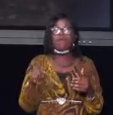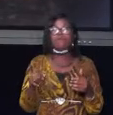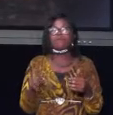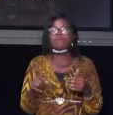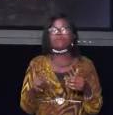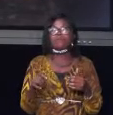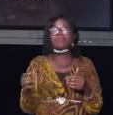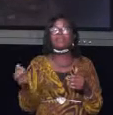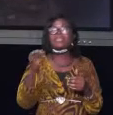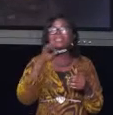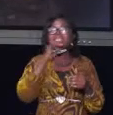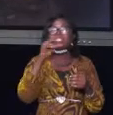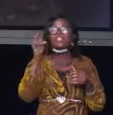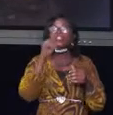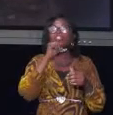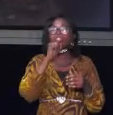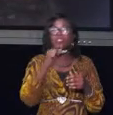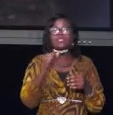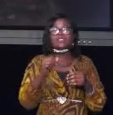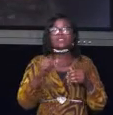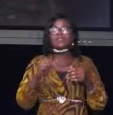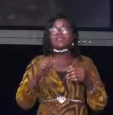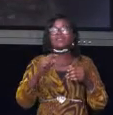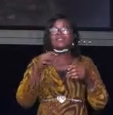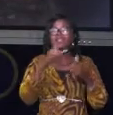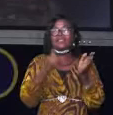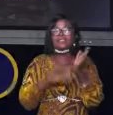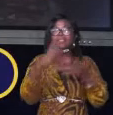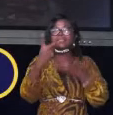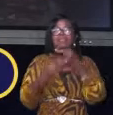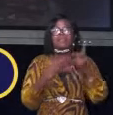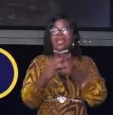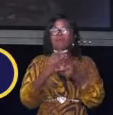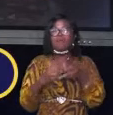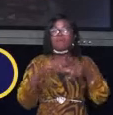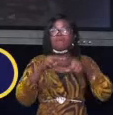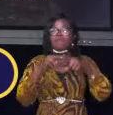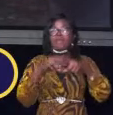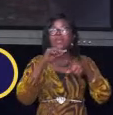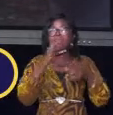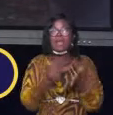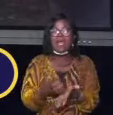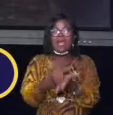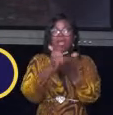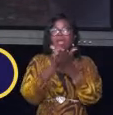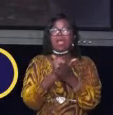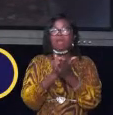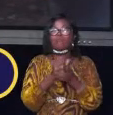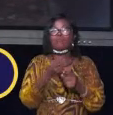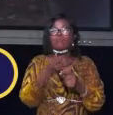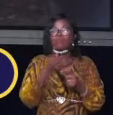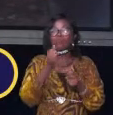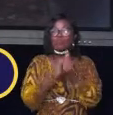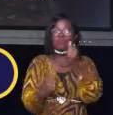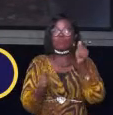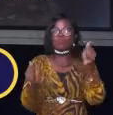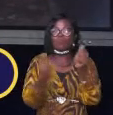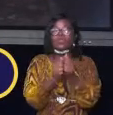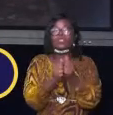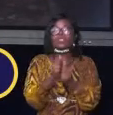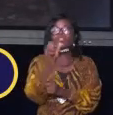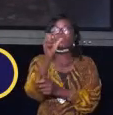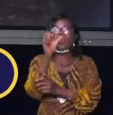Therefore, a non-finite verb is never the main verb in a sentence. They are helped with auxiliary